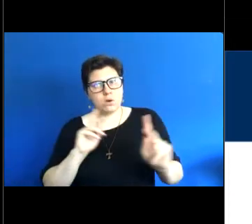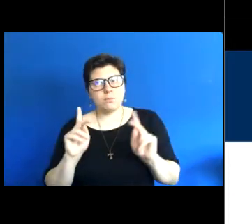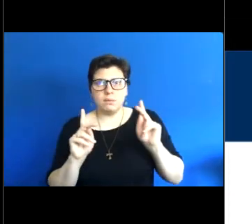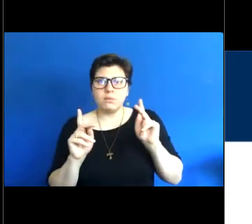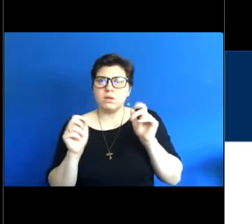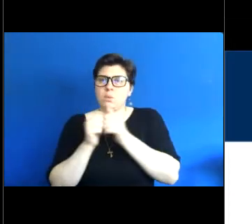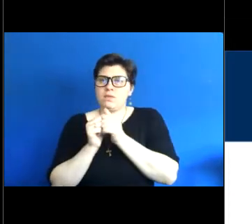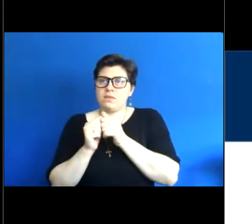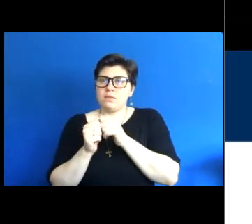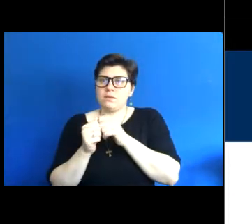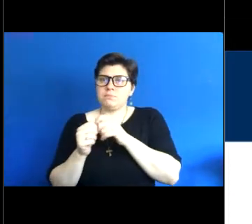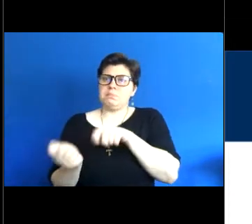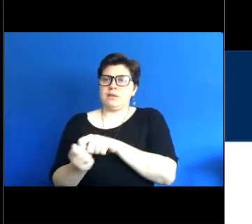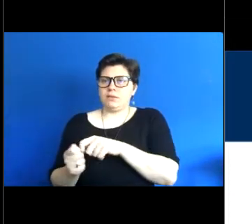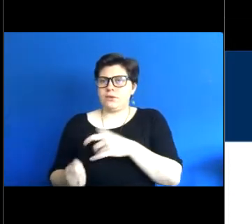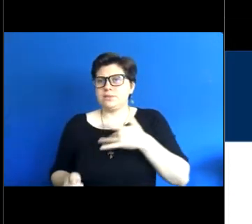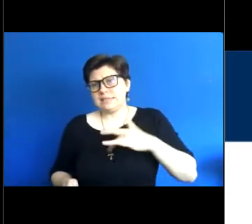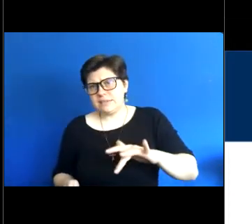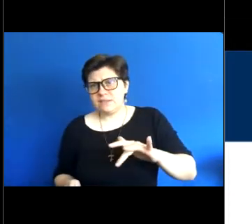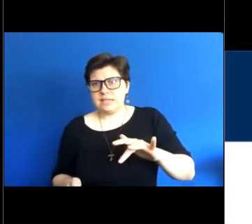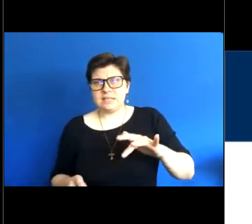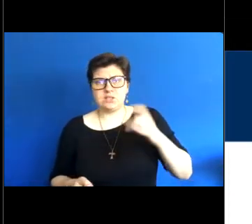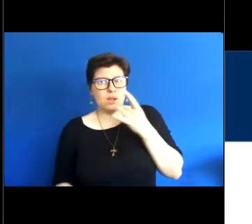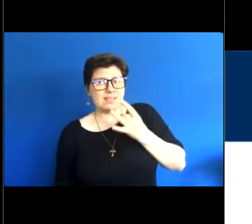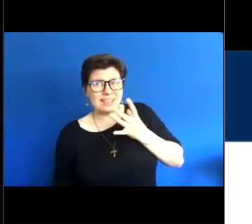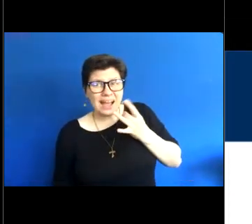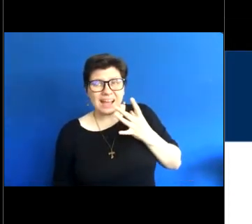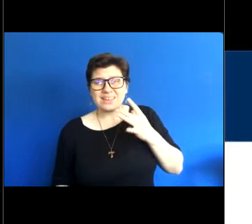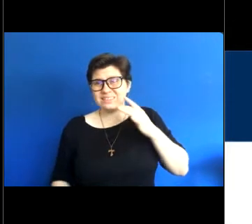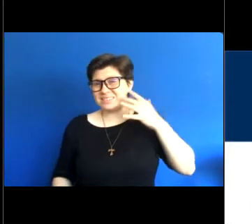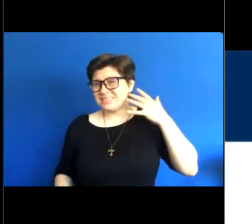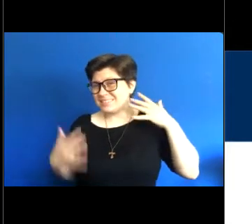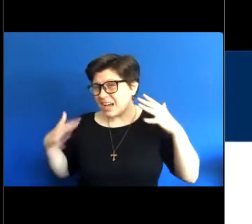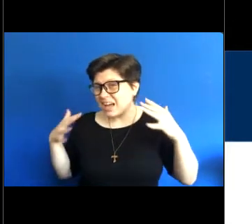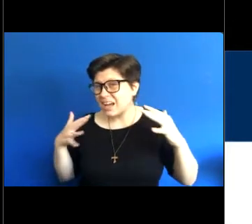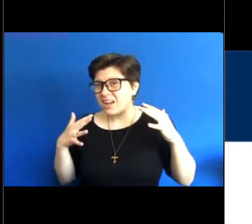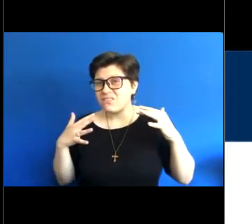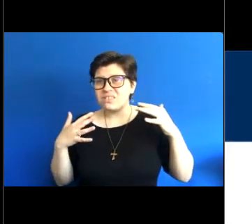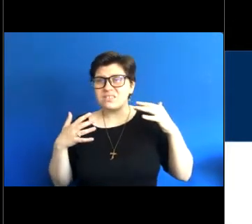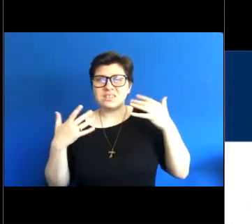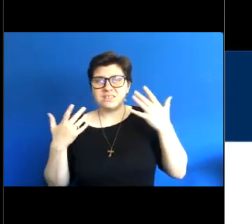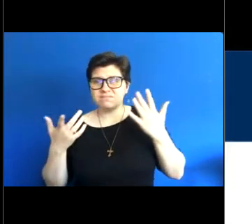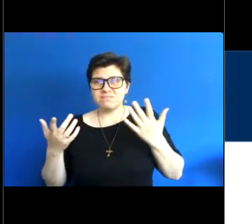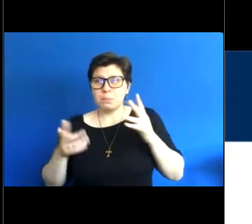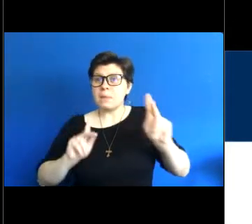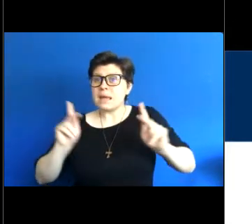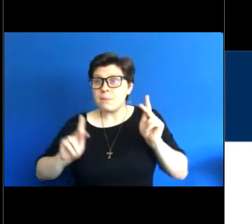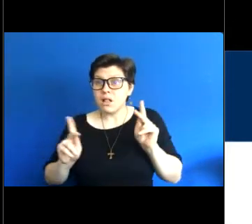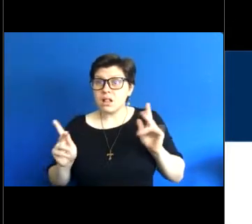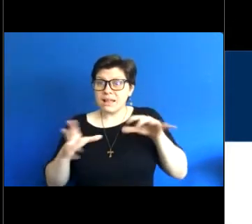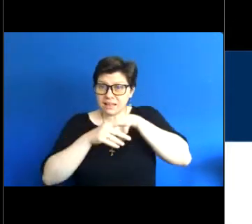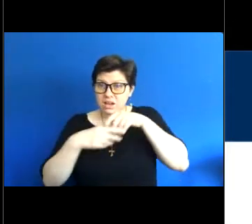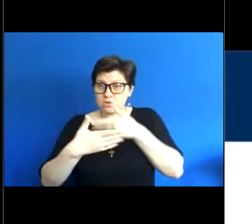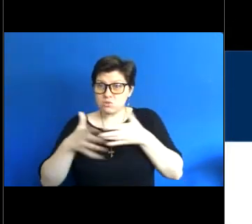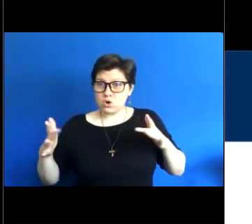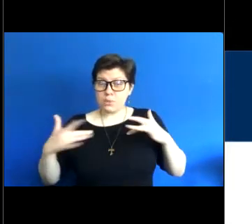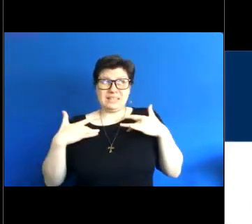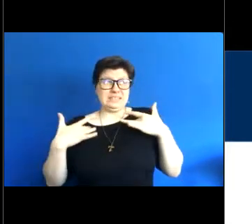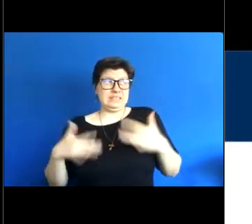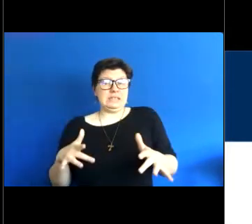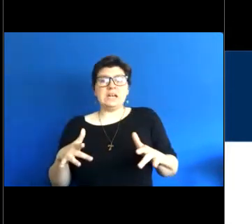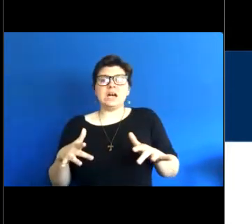particular sensitivities to light, sensitivities to sound, sensitivity to just the amount of people in a room. How are we